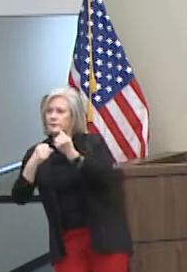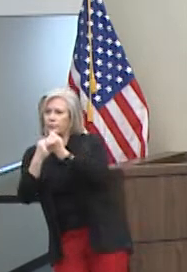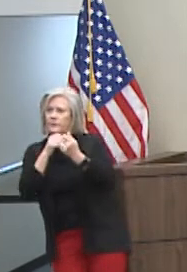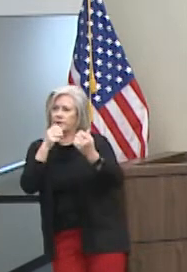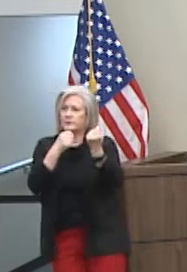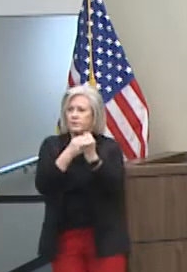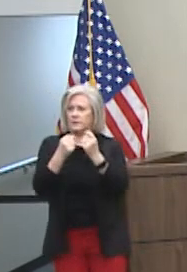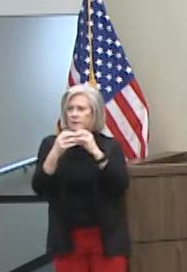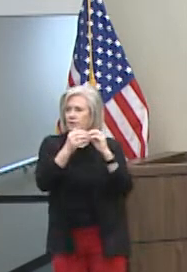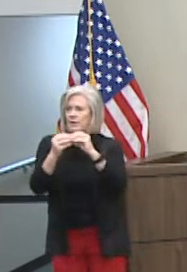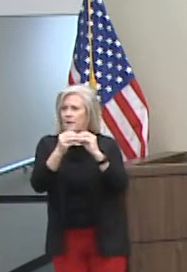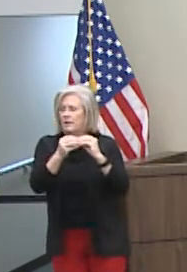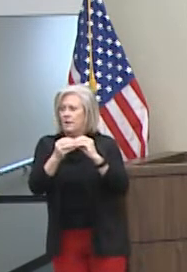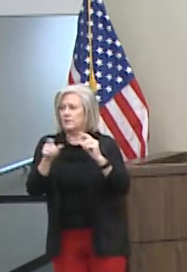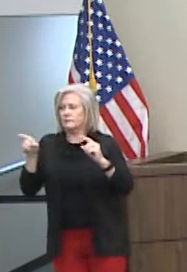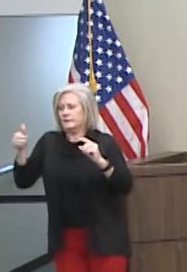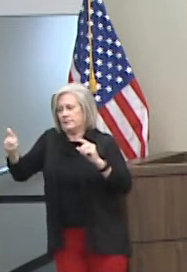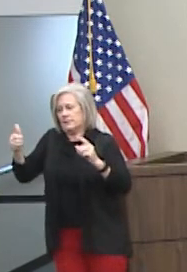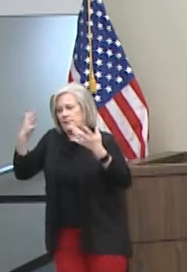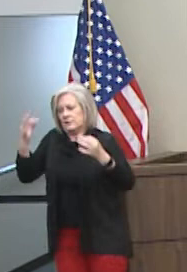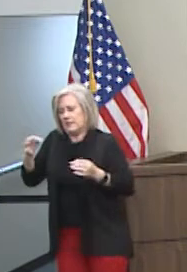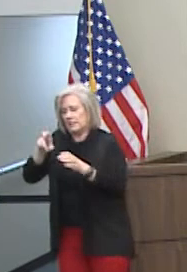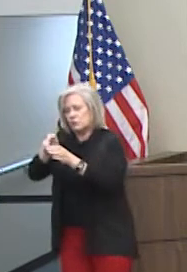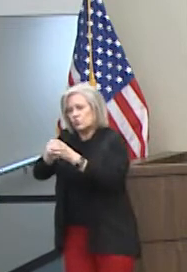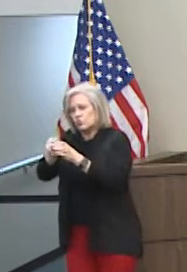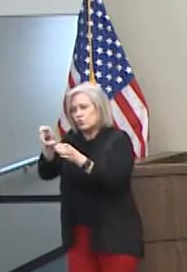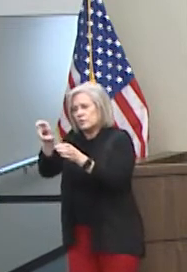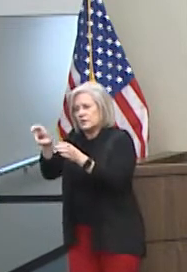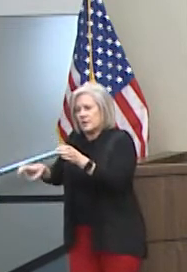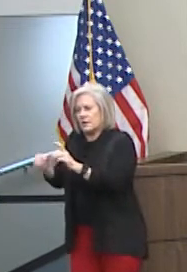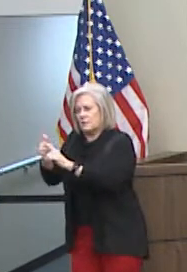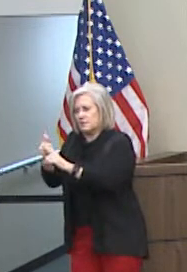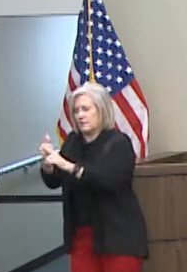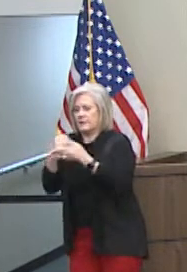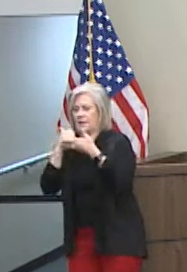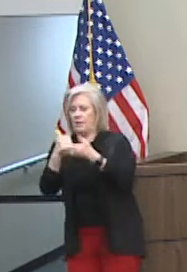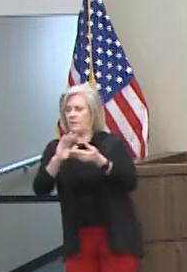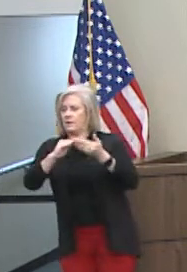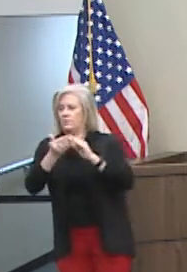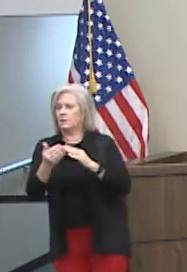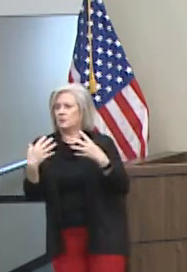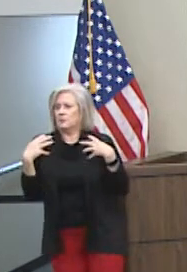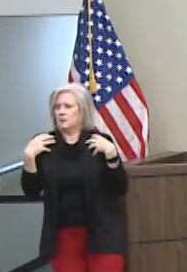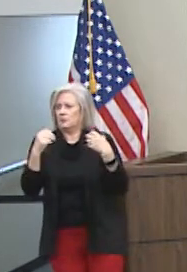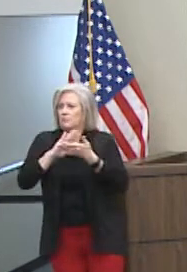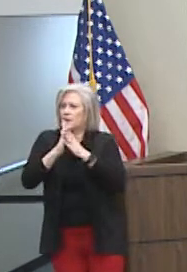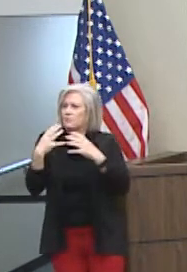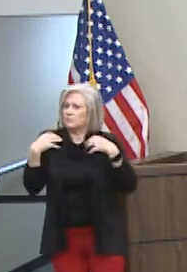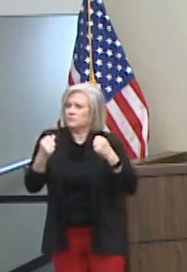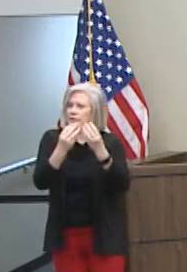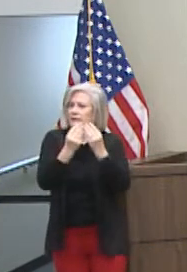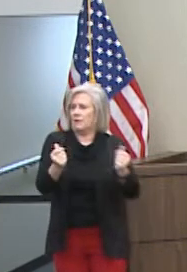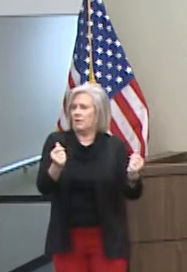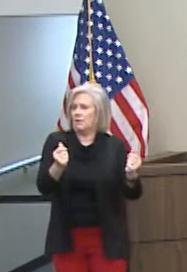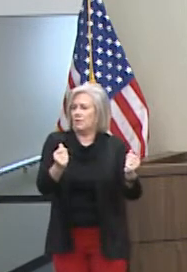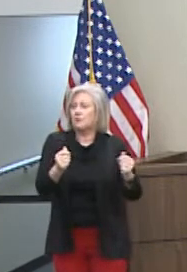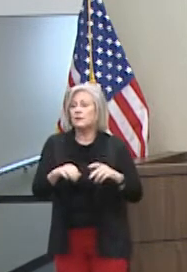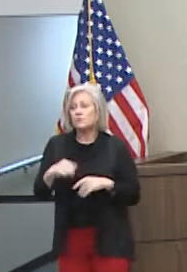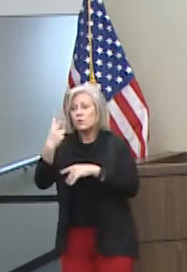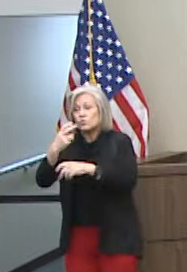to help us to begin healing. I'm gonna tell you, the last 2 years have been absolutely amazing in our